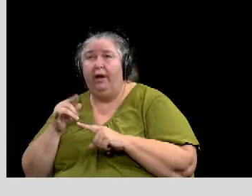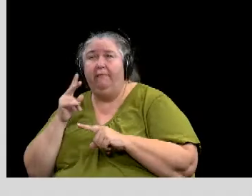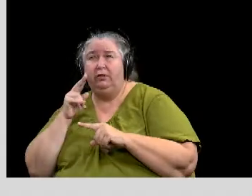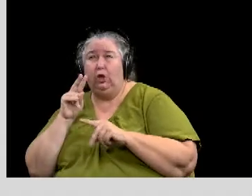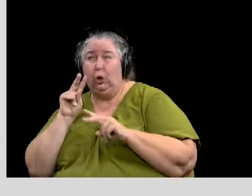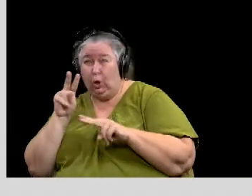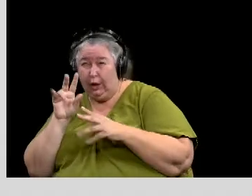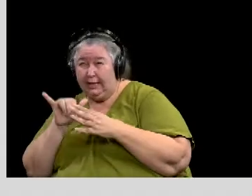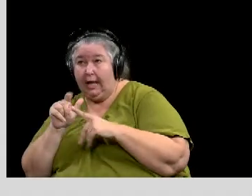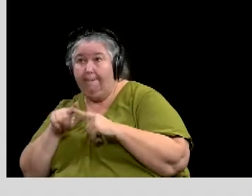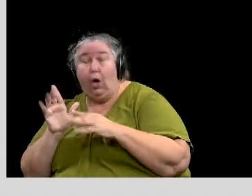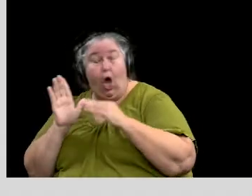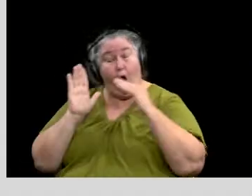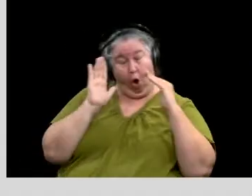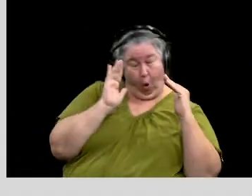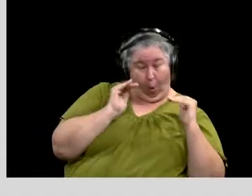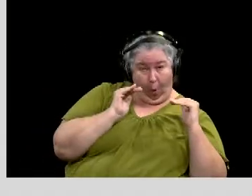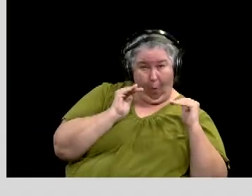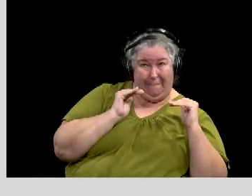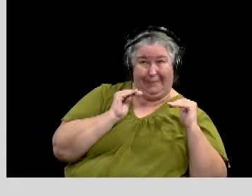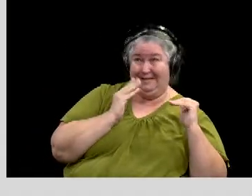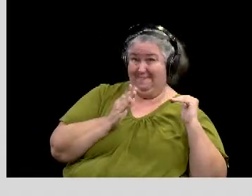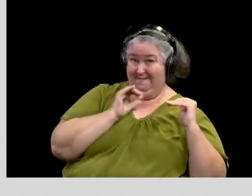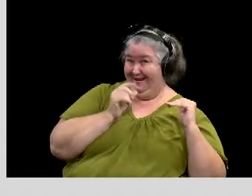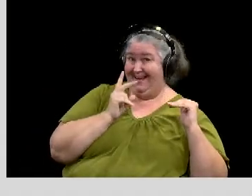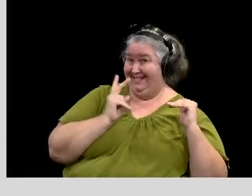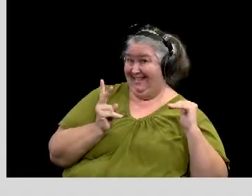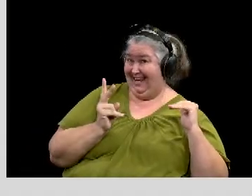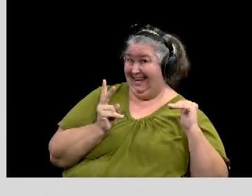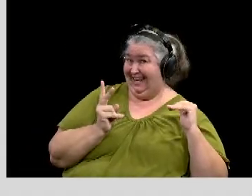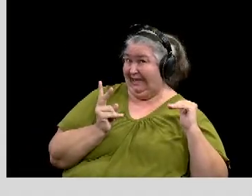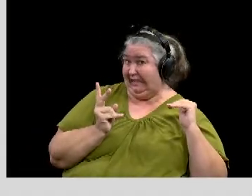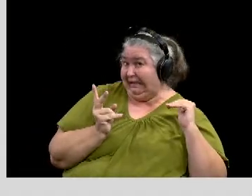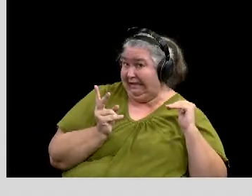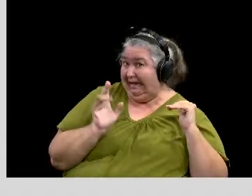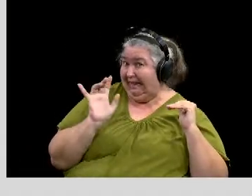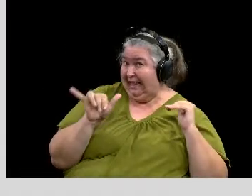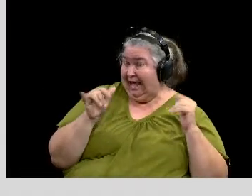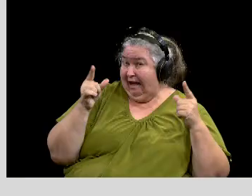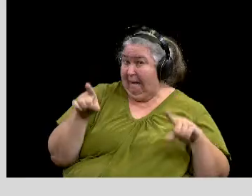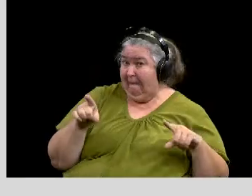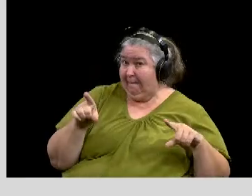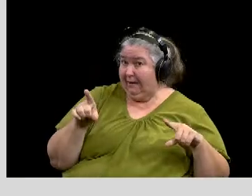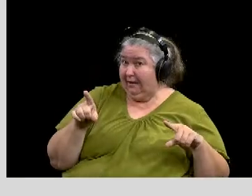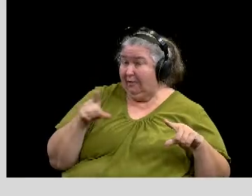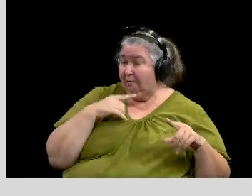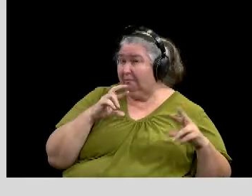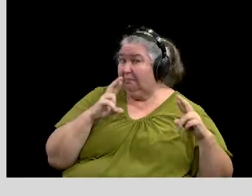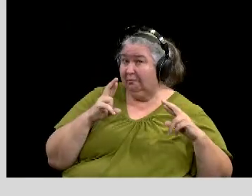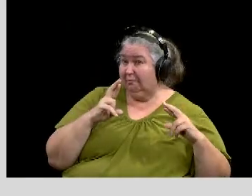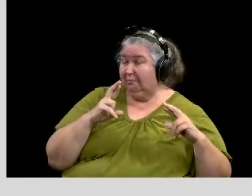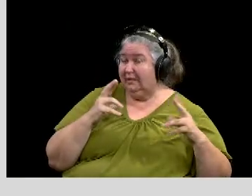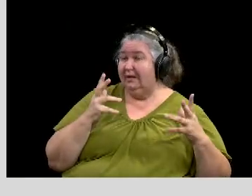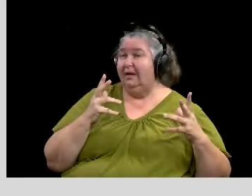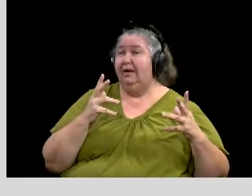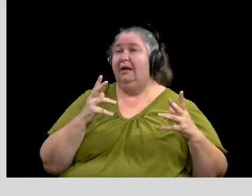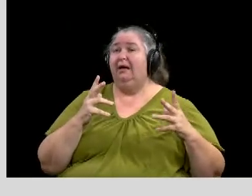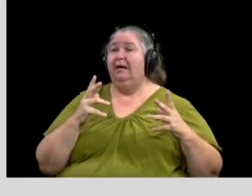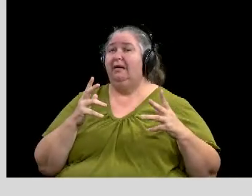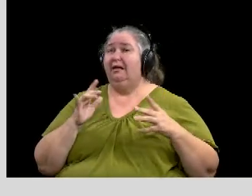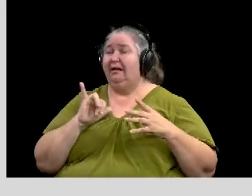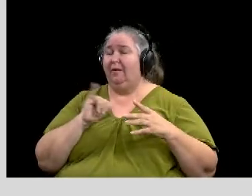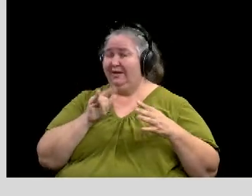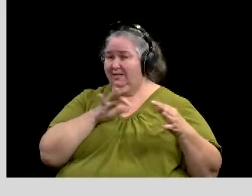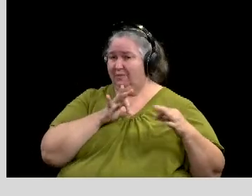see the kind of sort of surge upon surge that we described earlier due to Thanksgiving holidays. I suppose there is